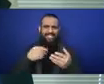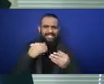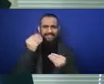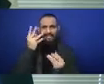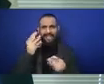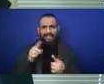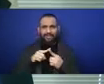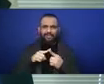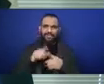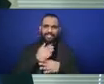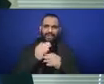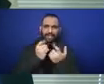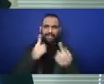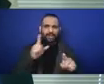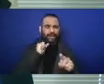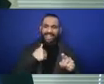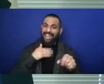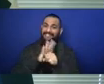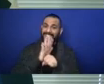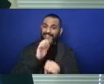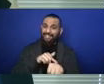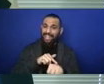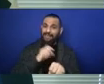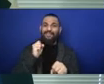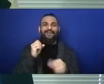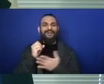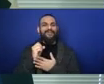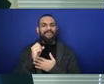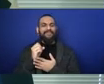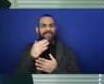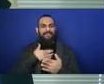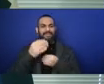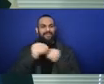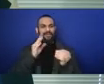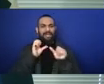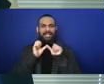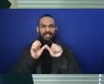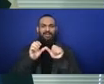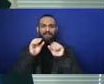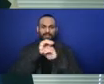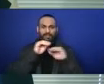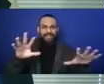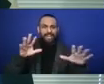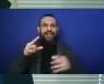enough time. And so my office will continue to put information out on our website,